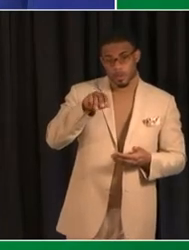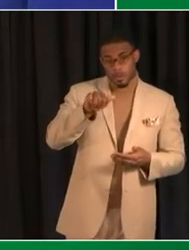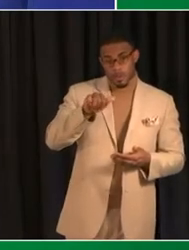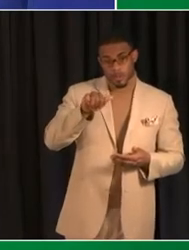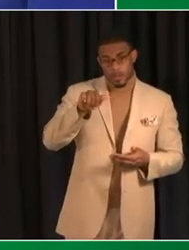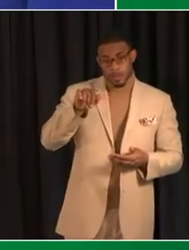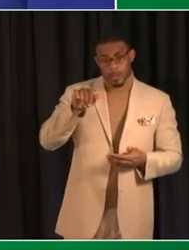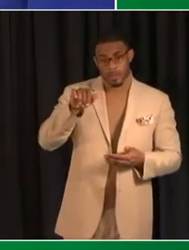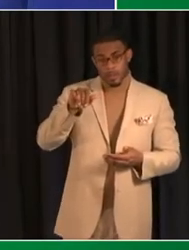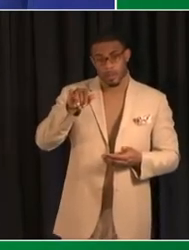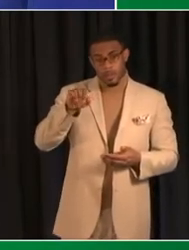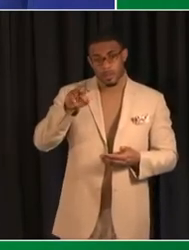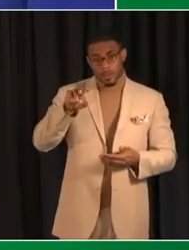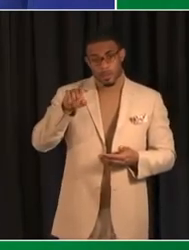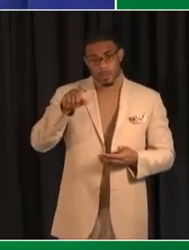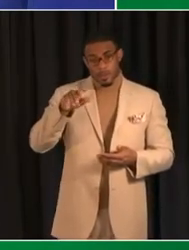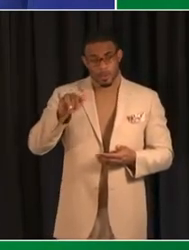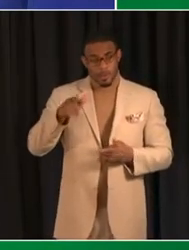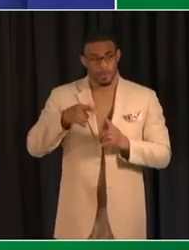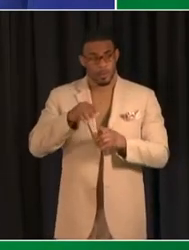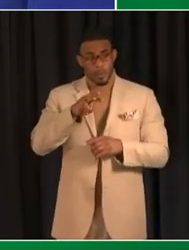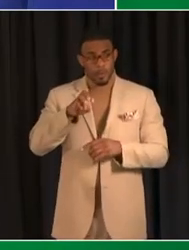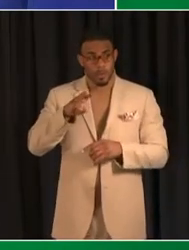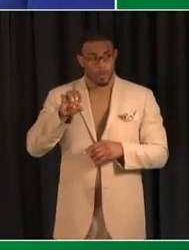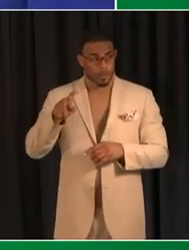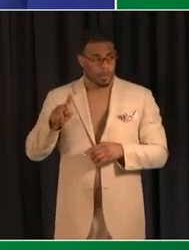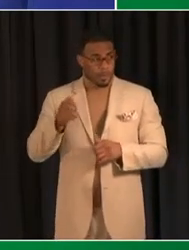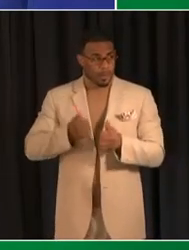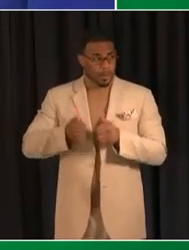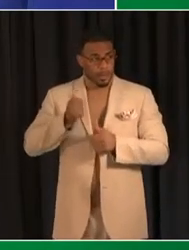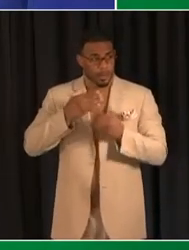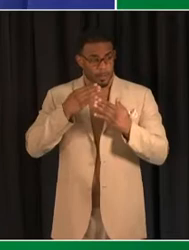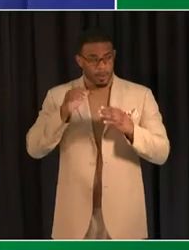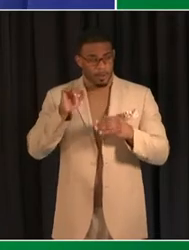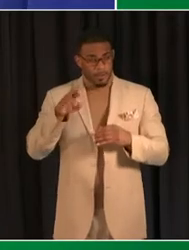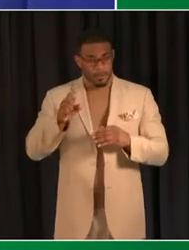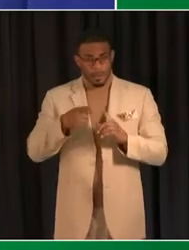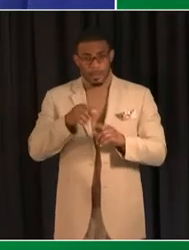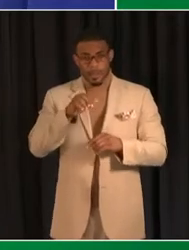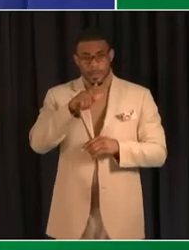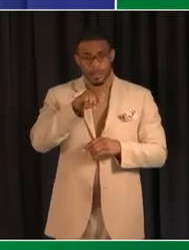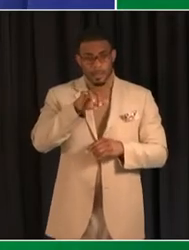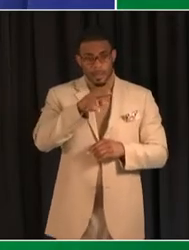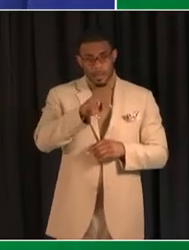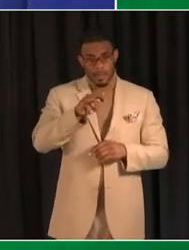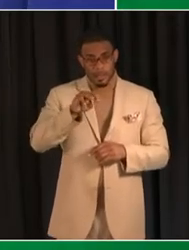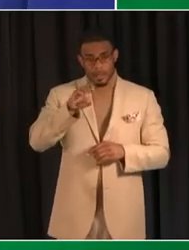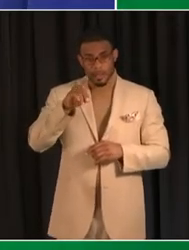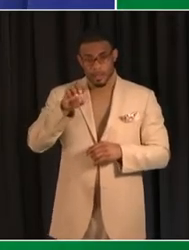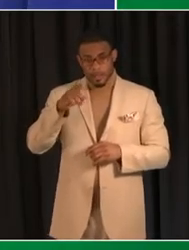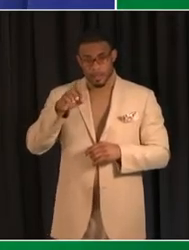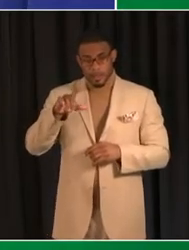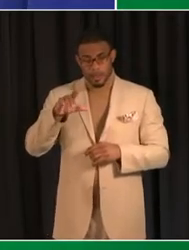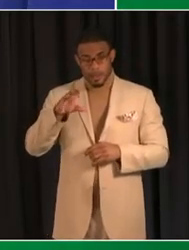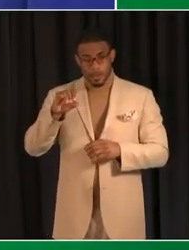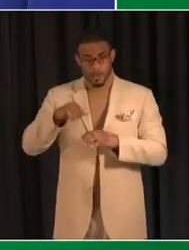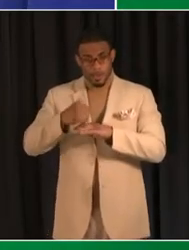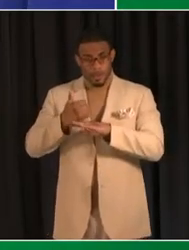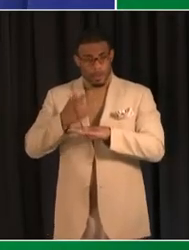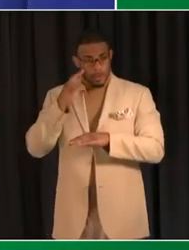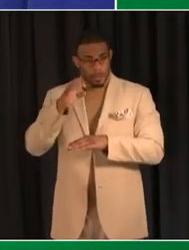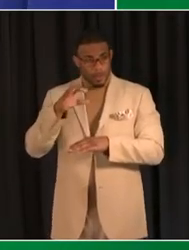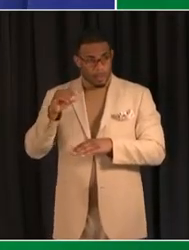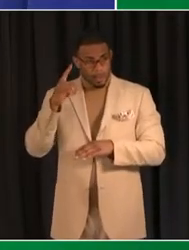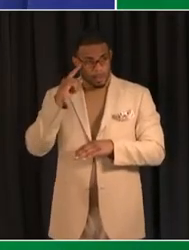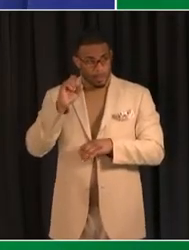Fursley from WeWork. She's the head of public affairs and communications. and also Alison Mcdougall, who's the co-founder